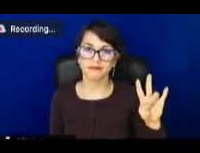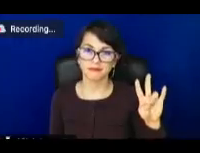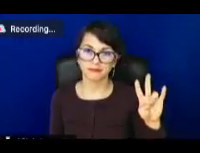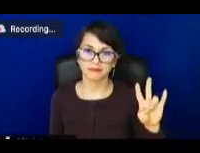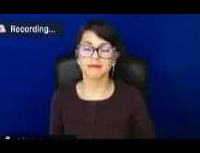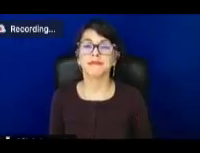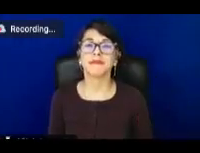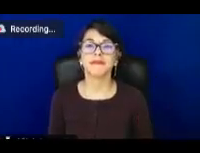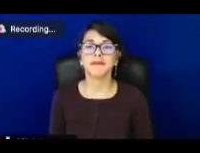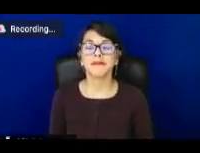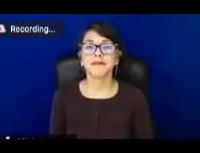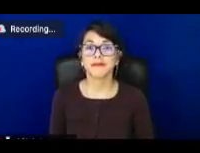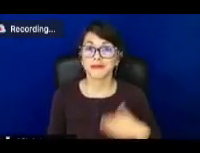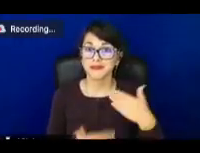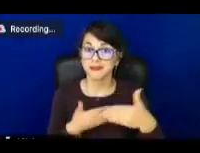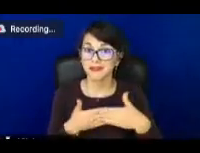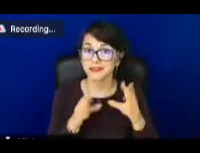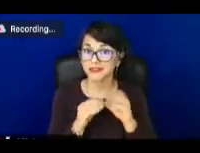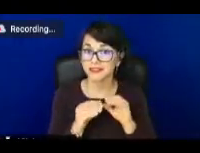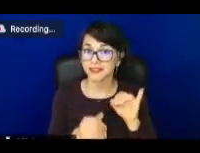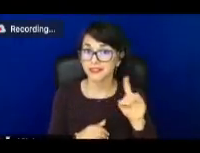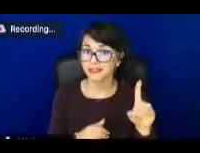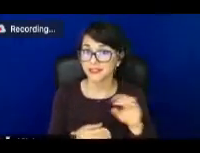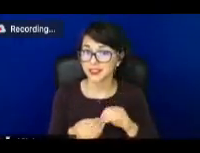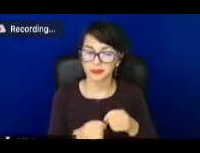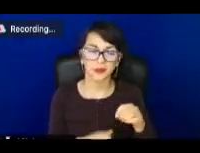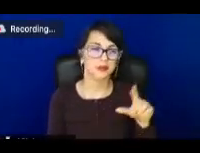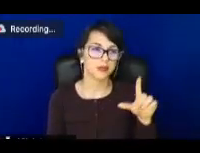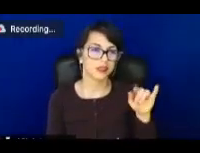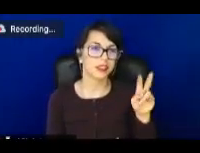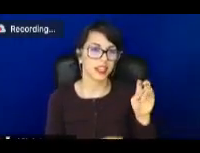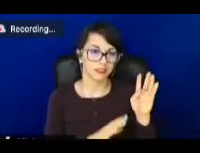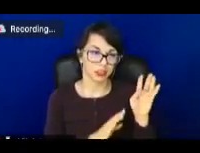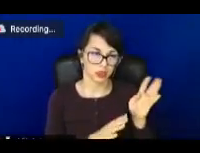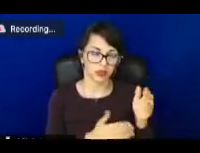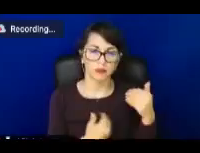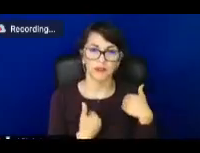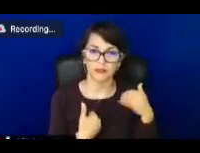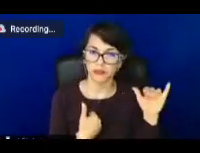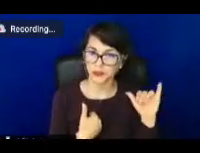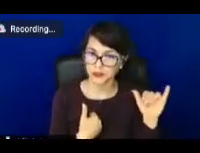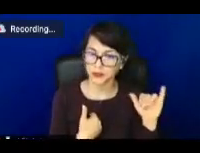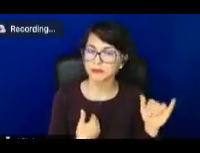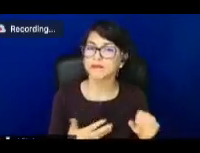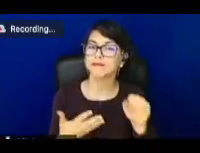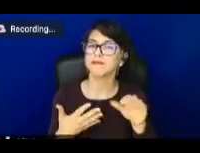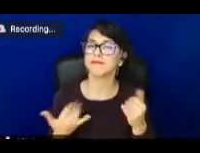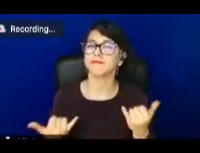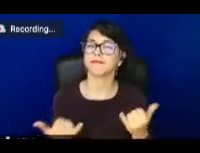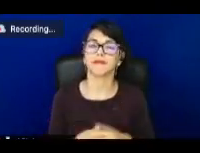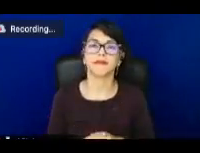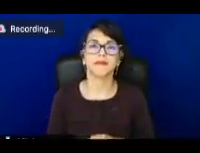877-853-5247. When prompted to enter the meeting ID number provided on the live stream feed, it is